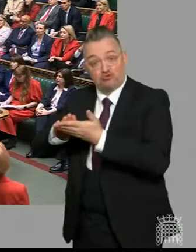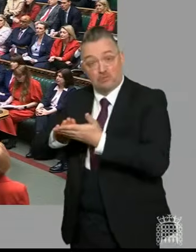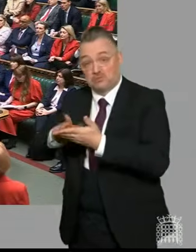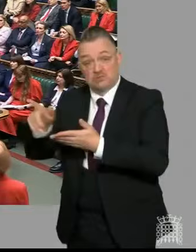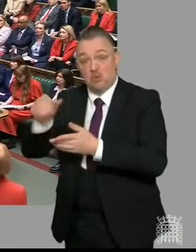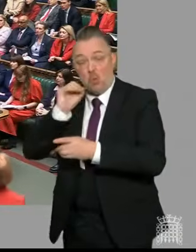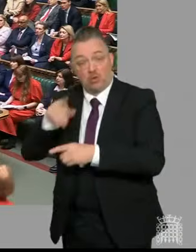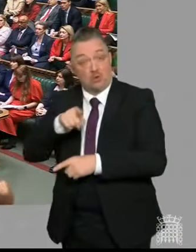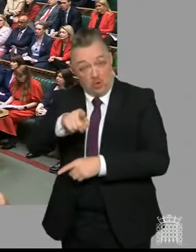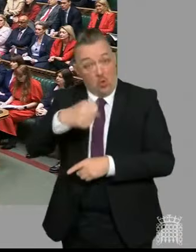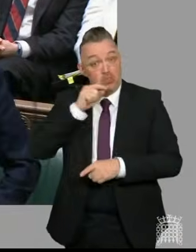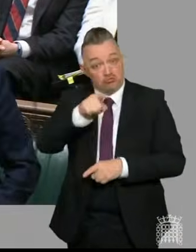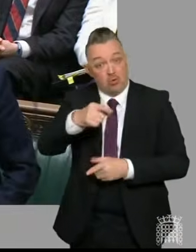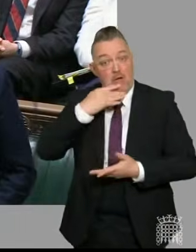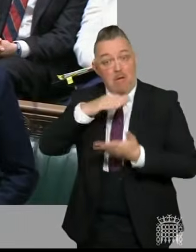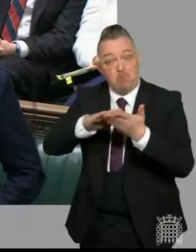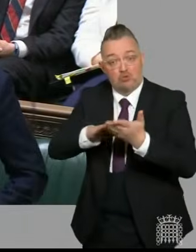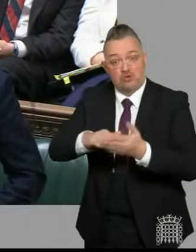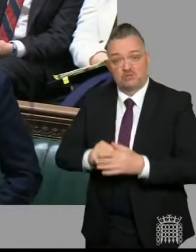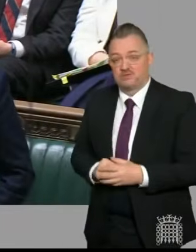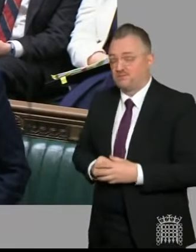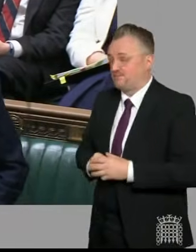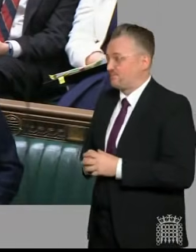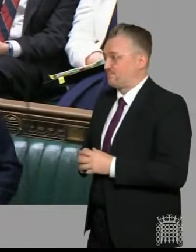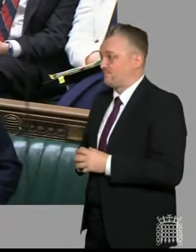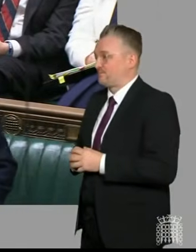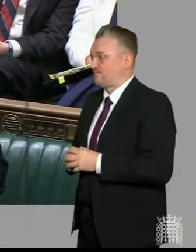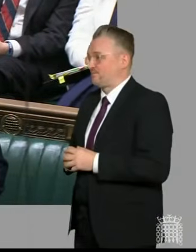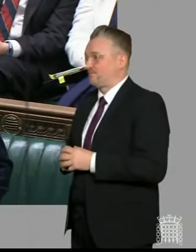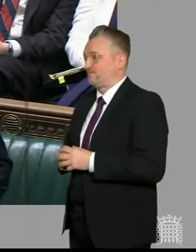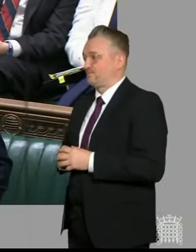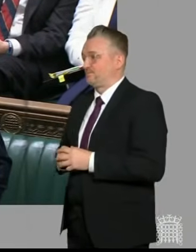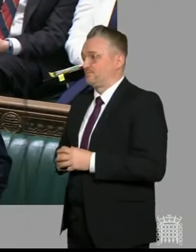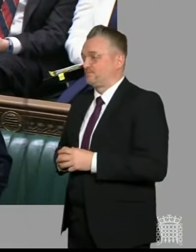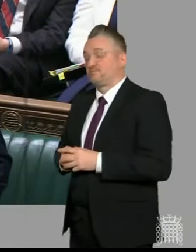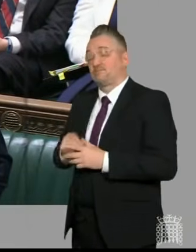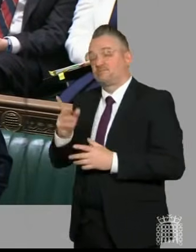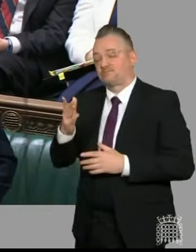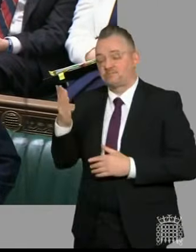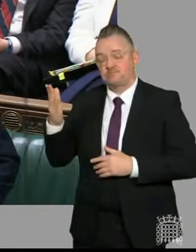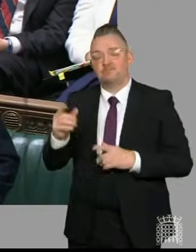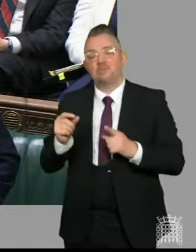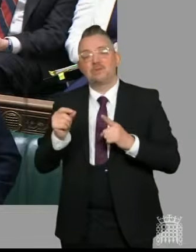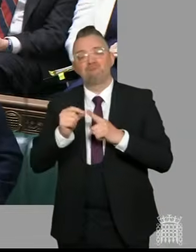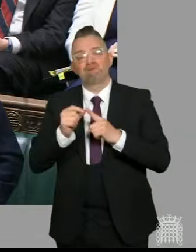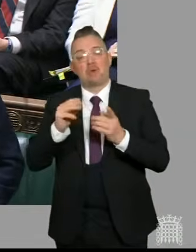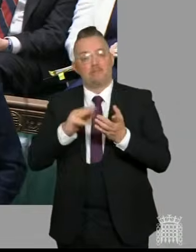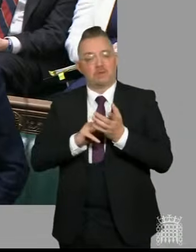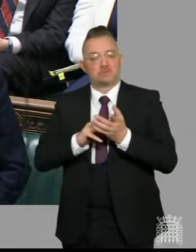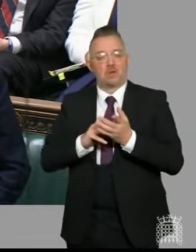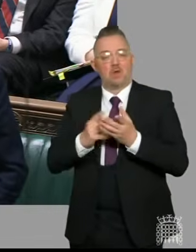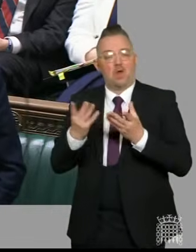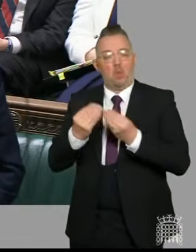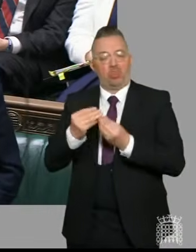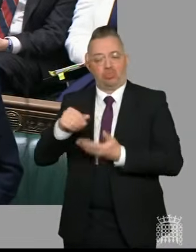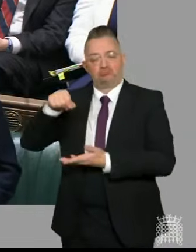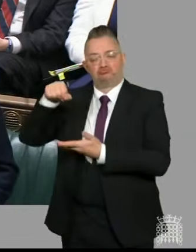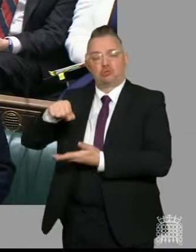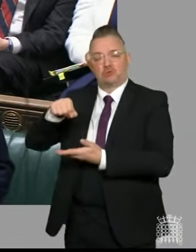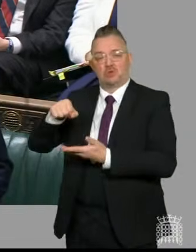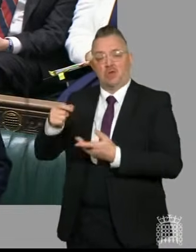Well, what the Prime Minister has done since he has taken office with the Chancellor is to restore stability to our